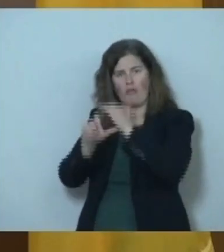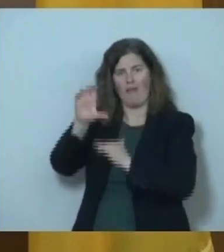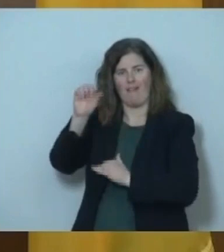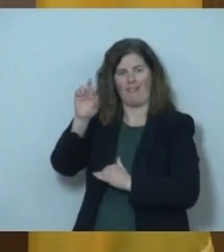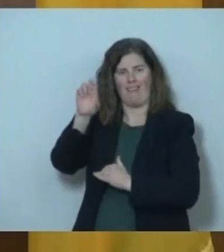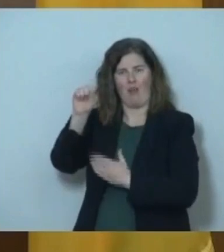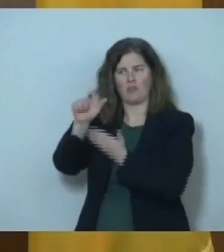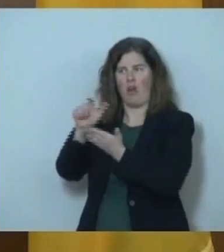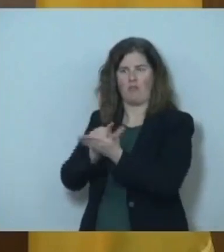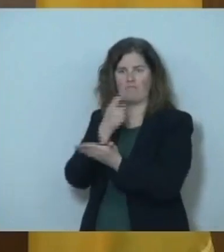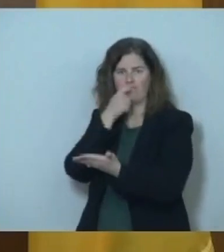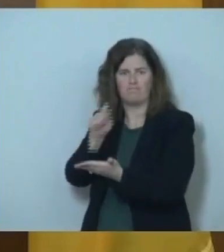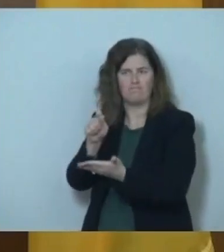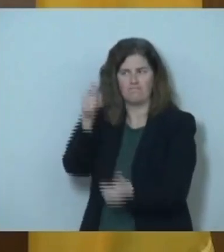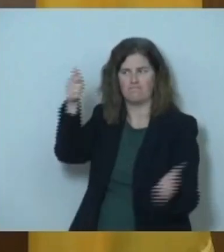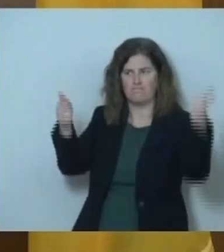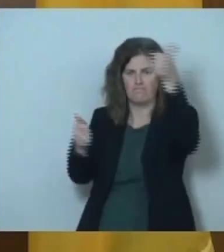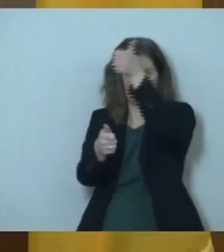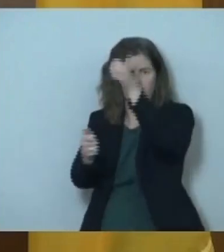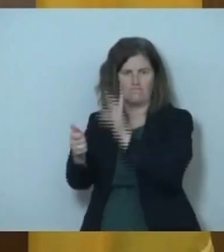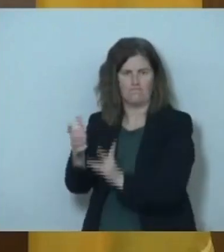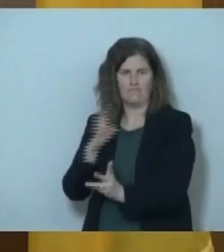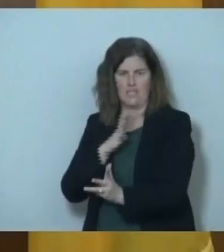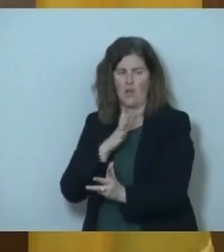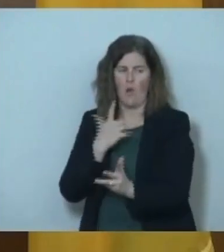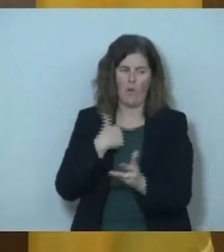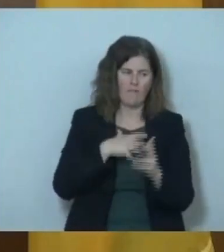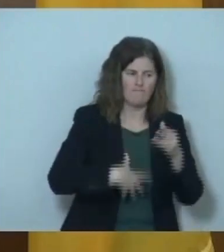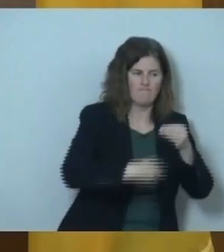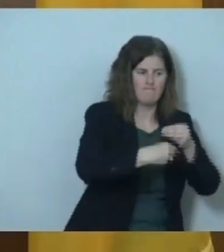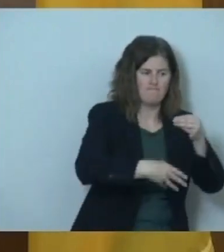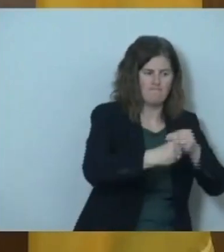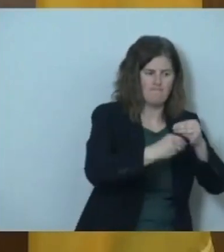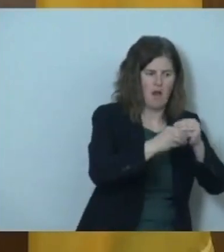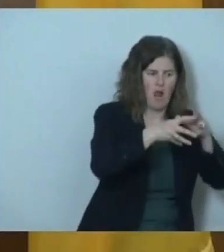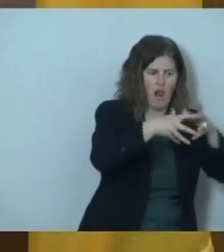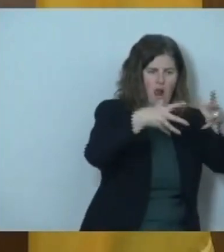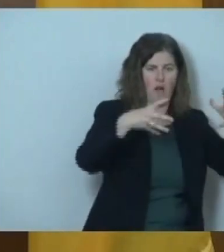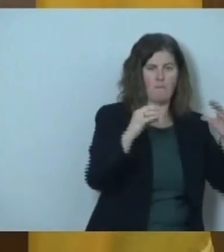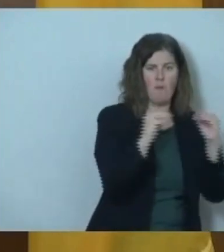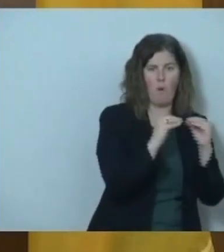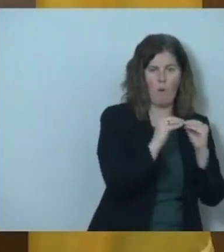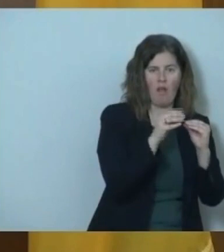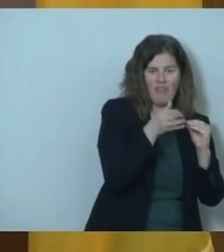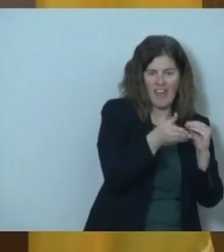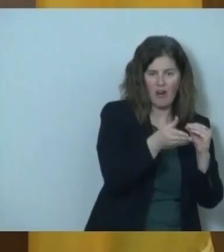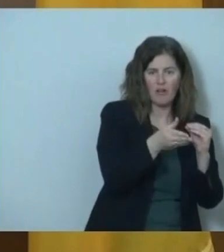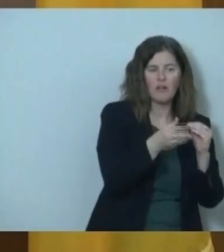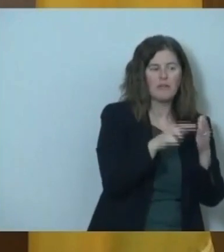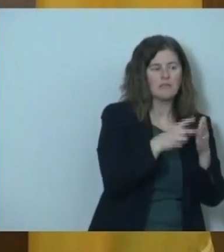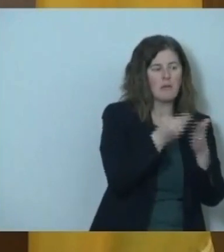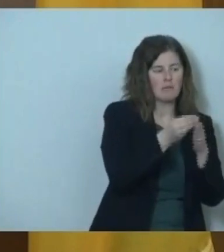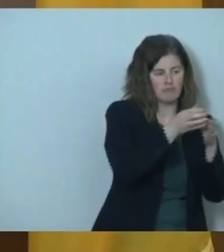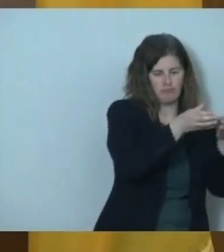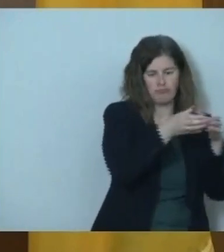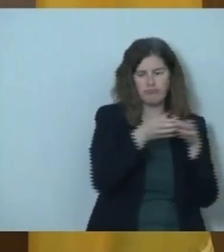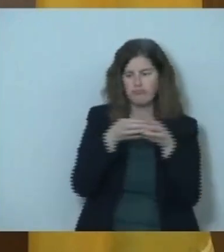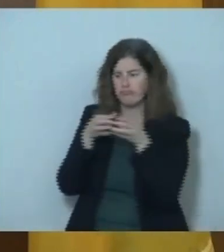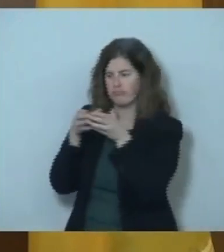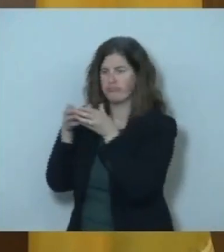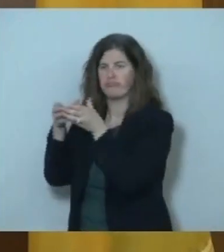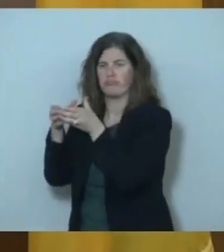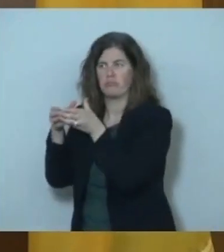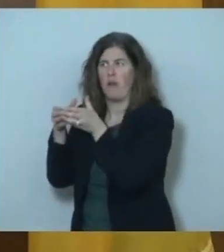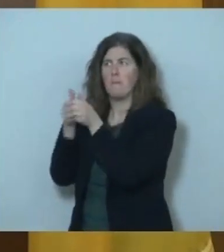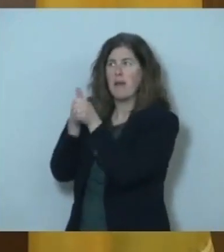we've had to do much more, right, in that context, that's money that we believe, based on the